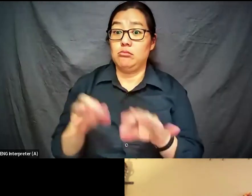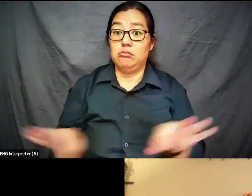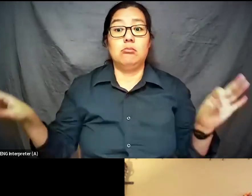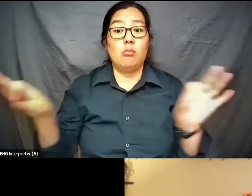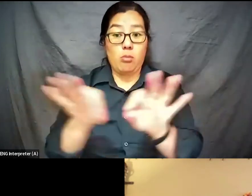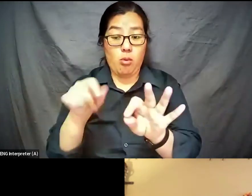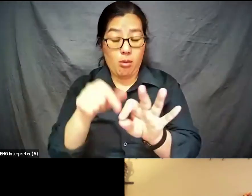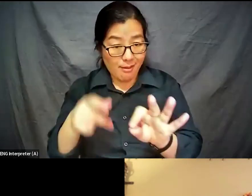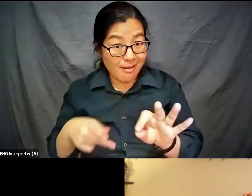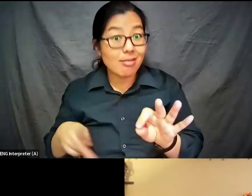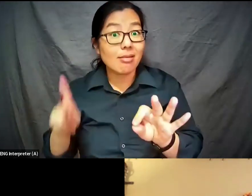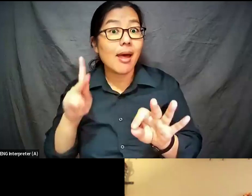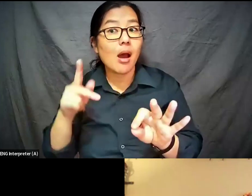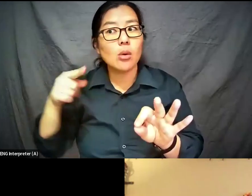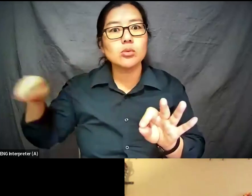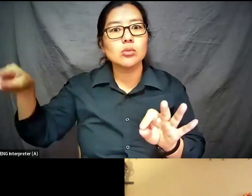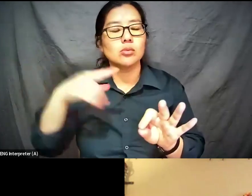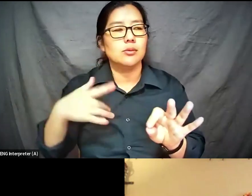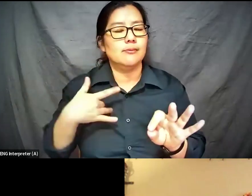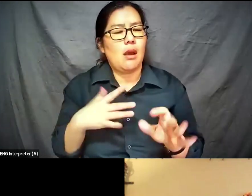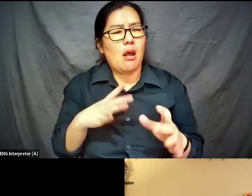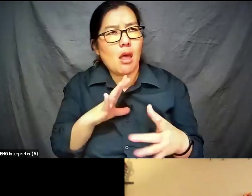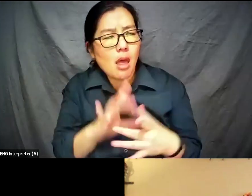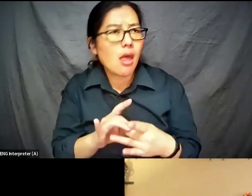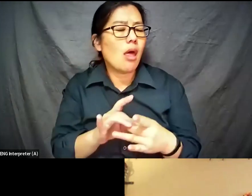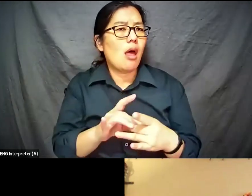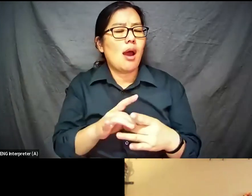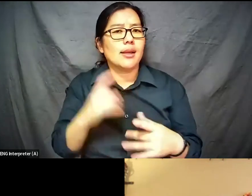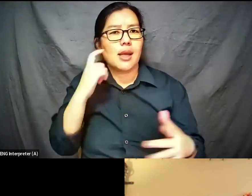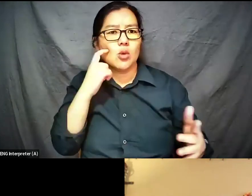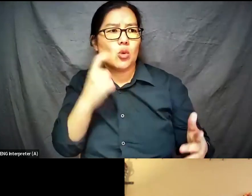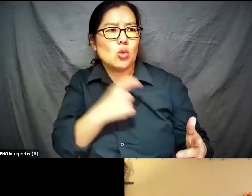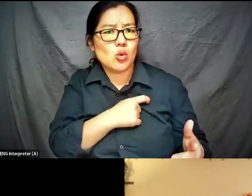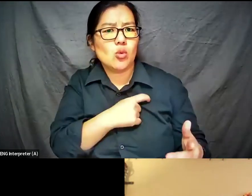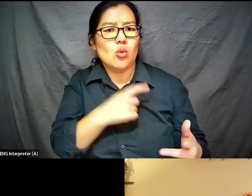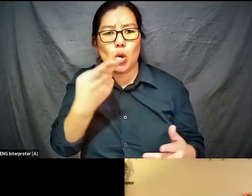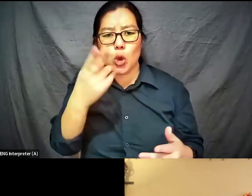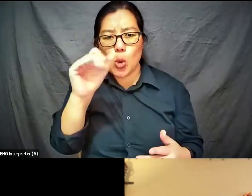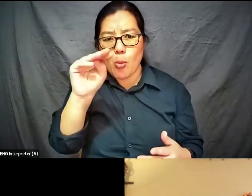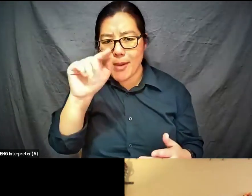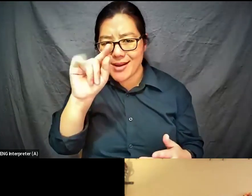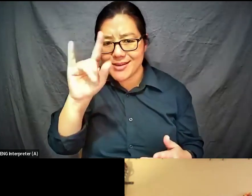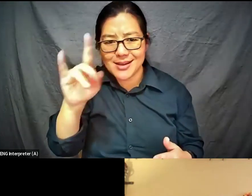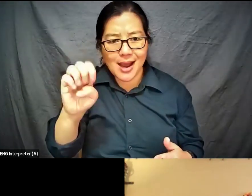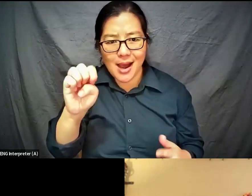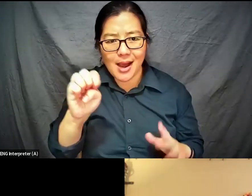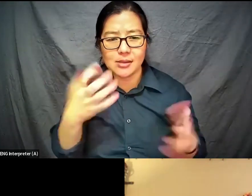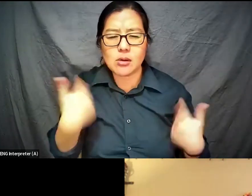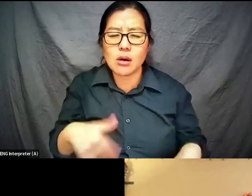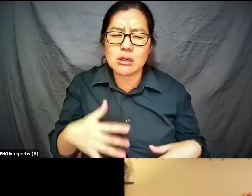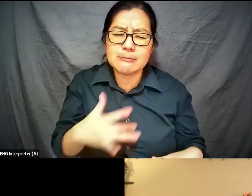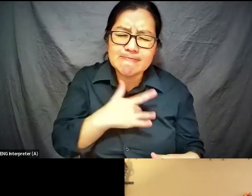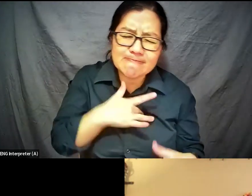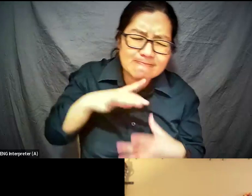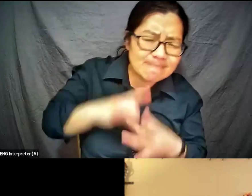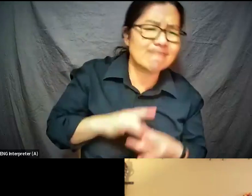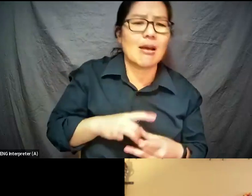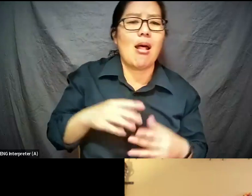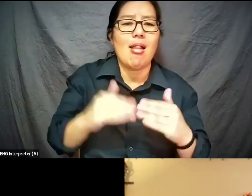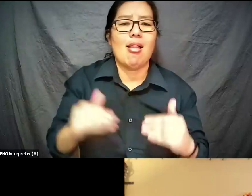This is Sab speaking. Yeah, just real quick, I definitely agree with what Mick